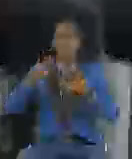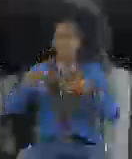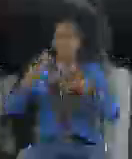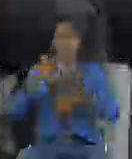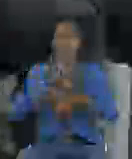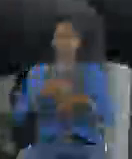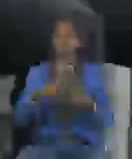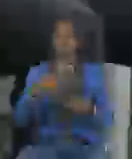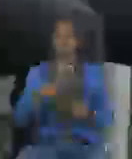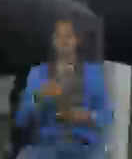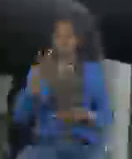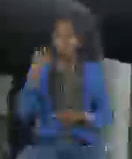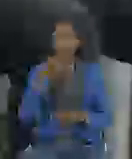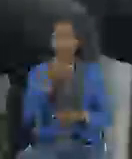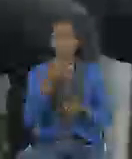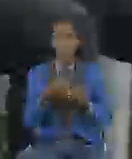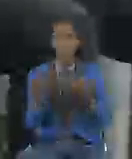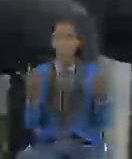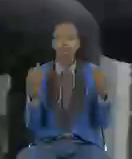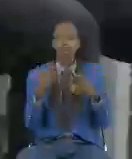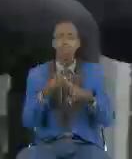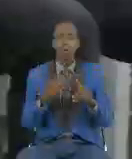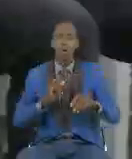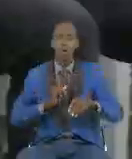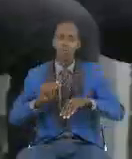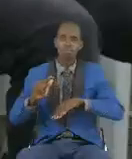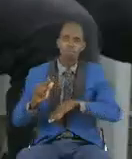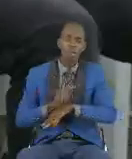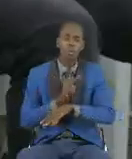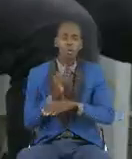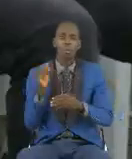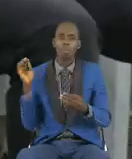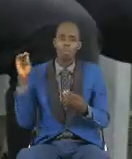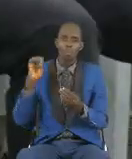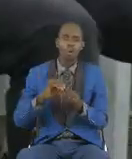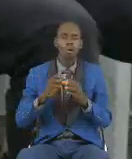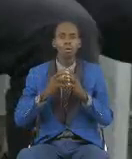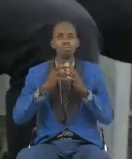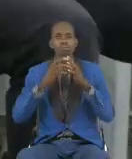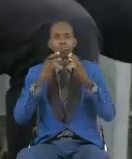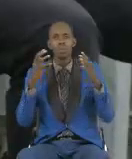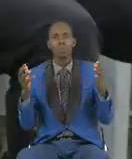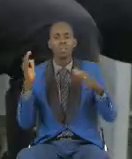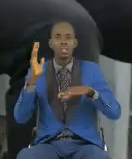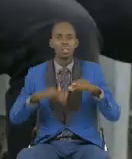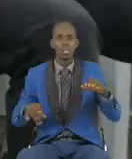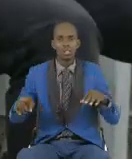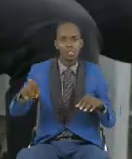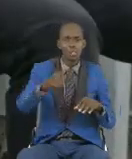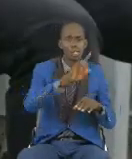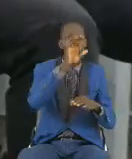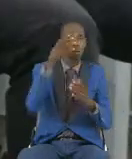not in vain, but I labored more abundantly than they all, yet not